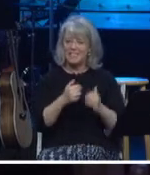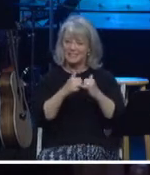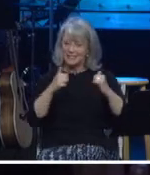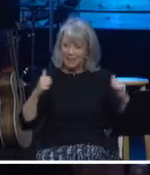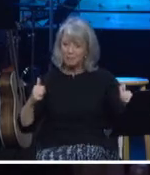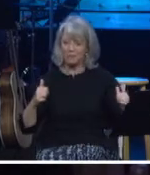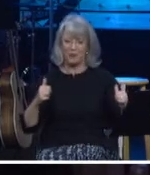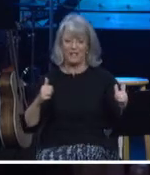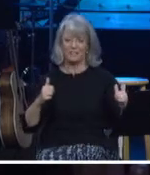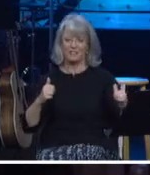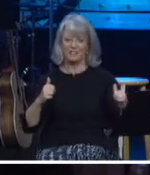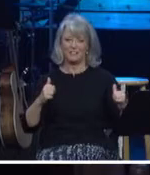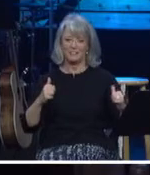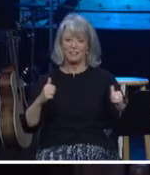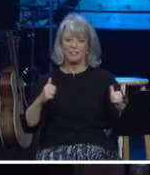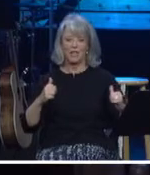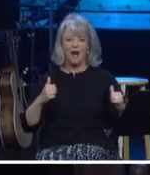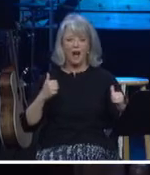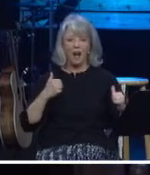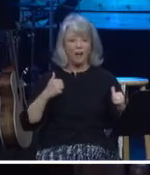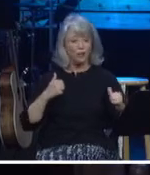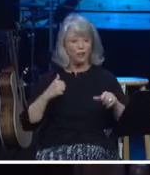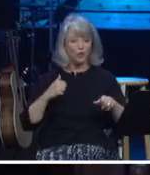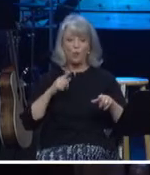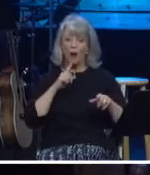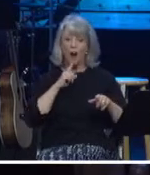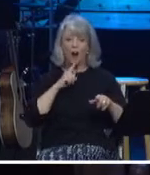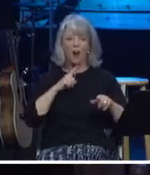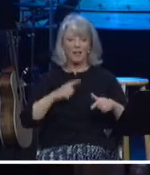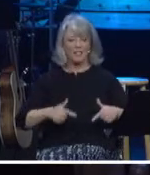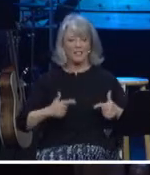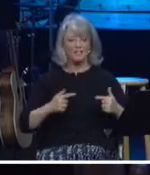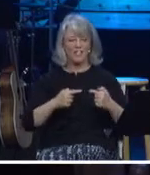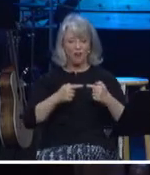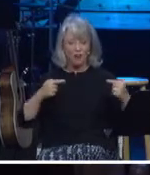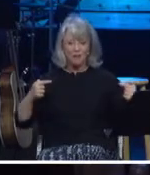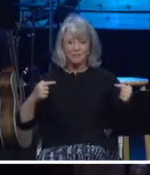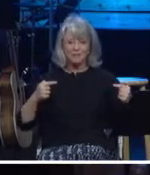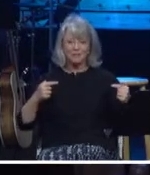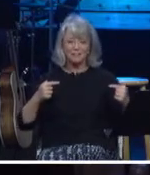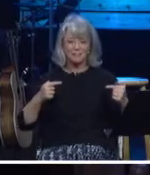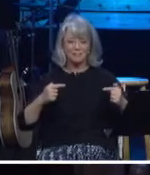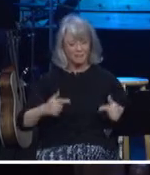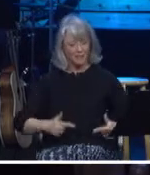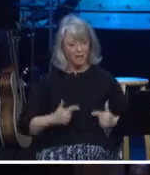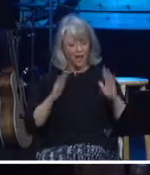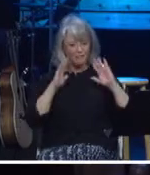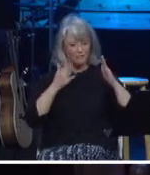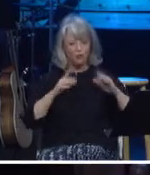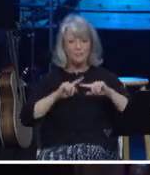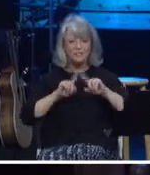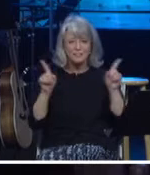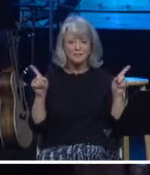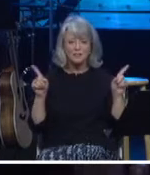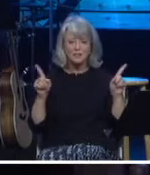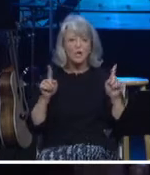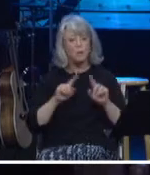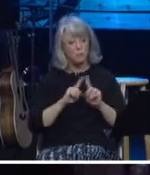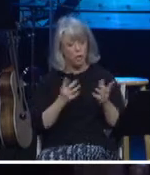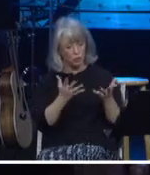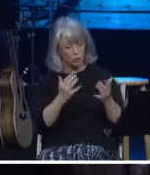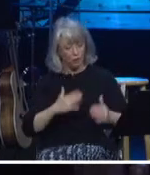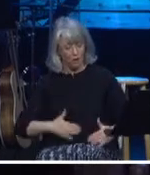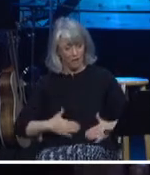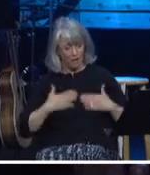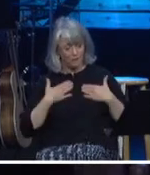in the opposite direction from me. If you're going to have life, you need to come to me,